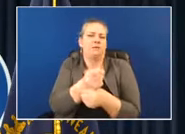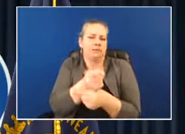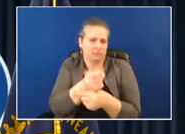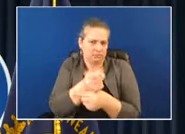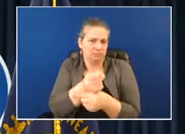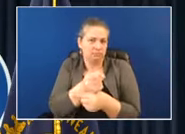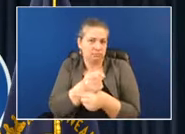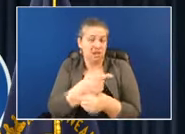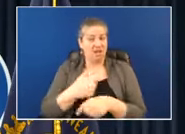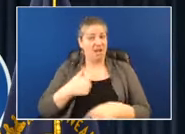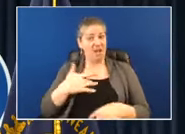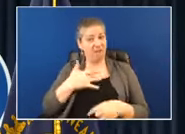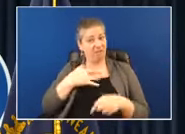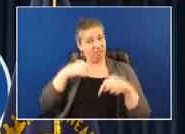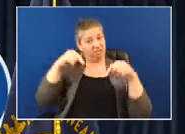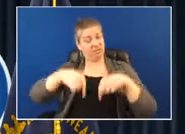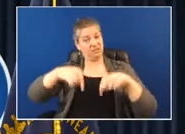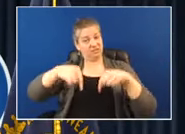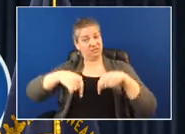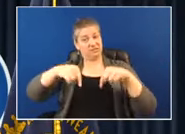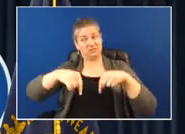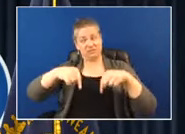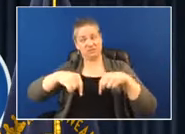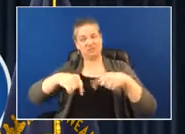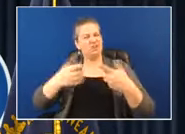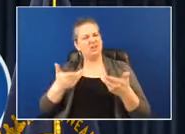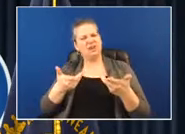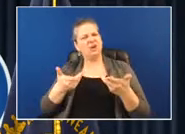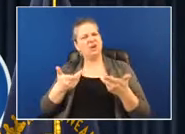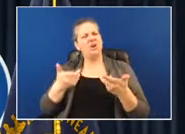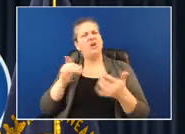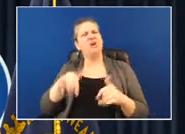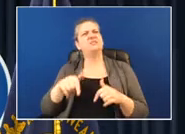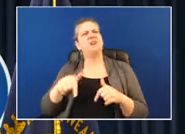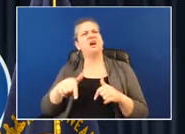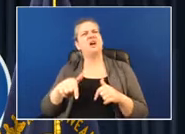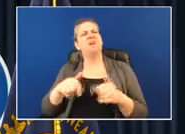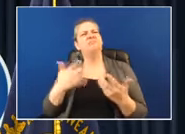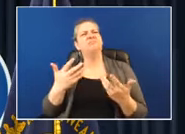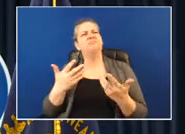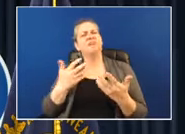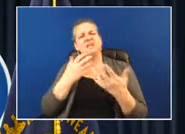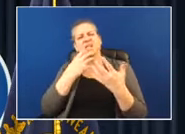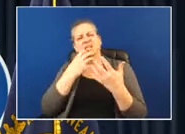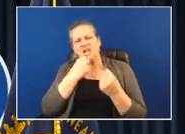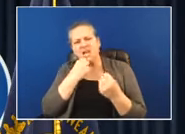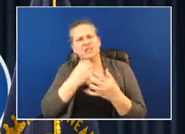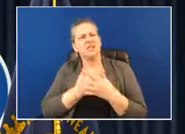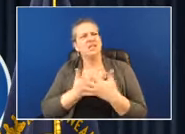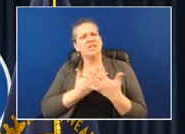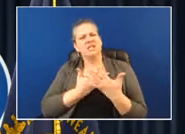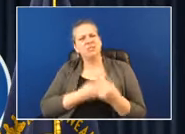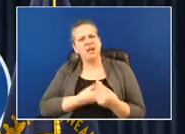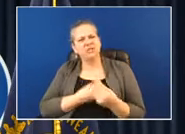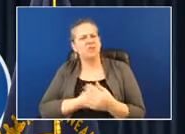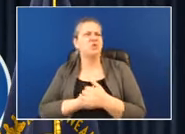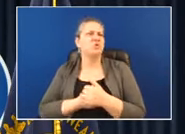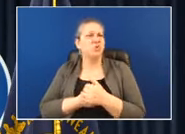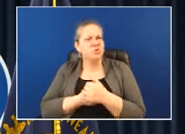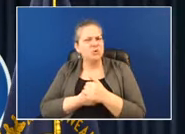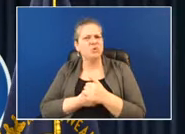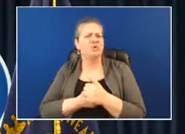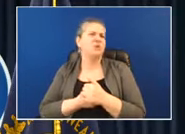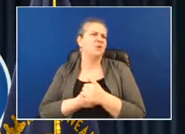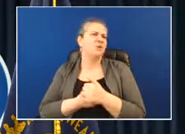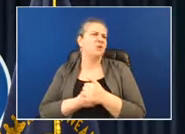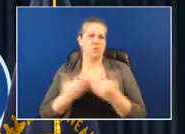to always come at things with the greatest of care and compassion for our individuals, especially our youth